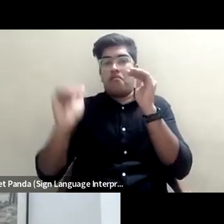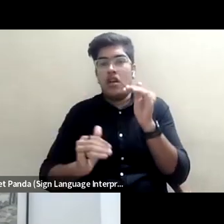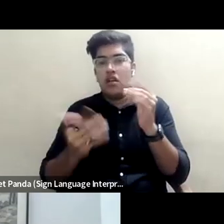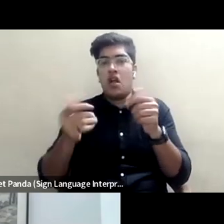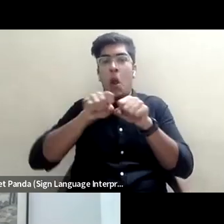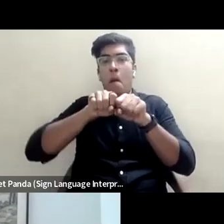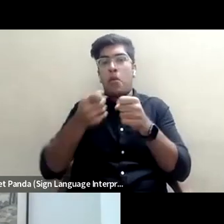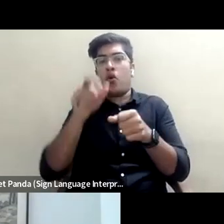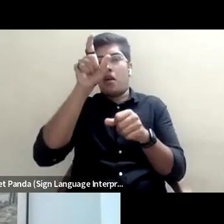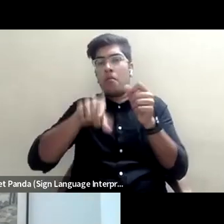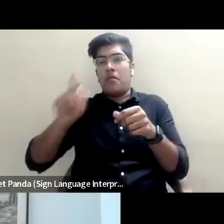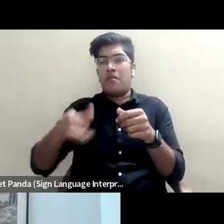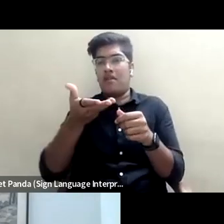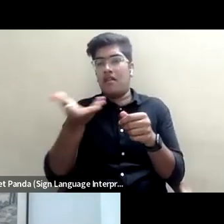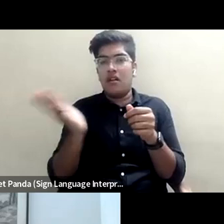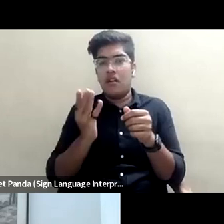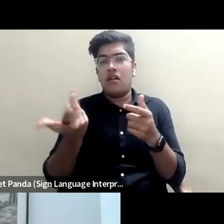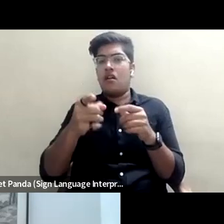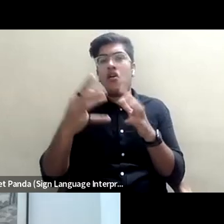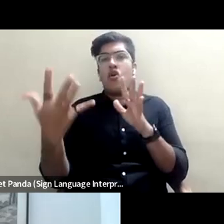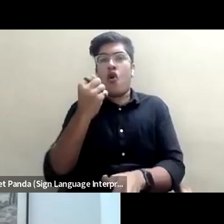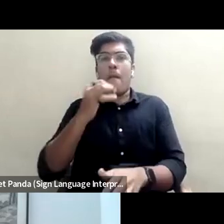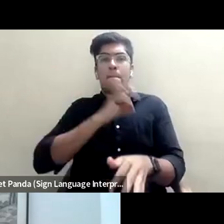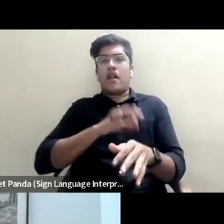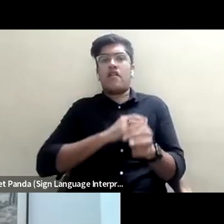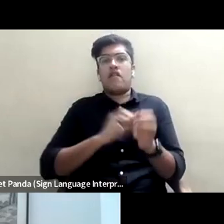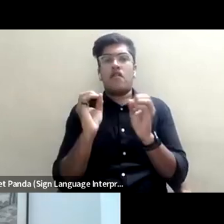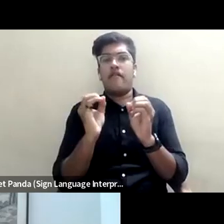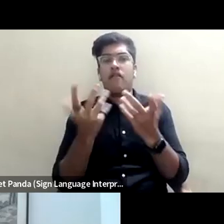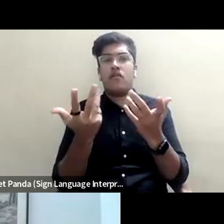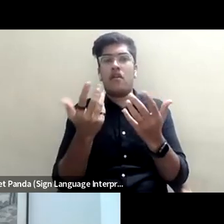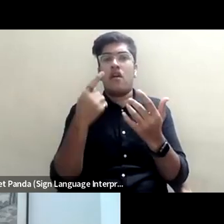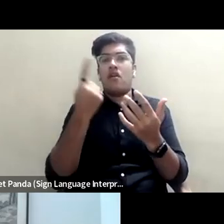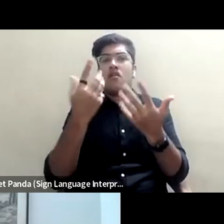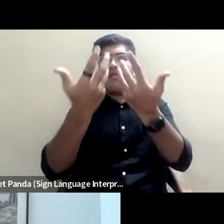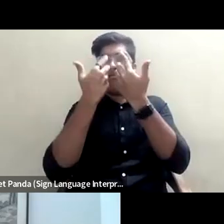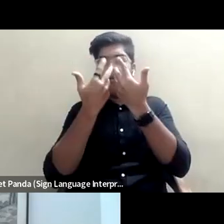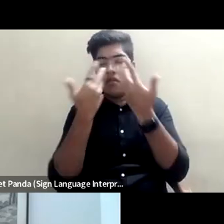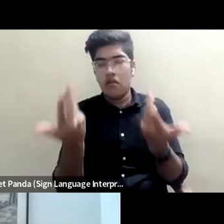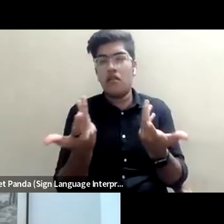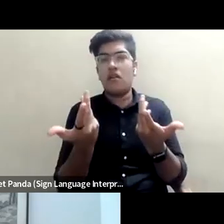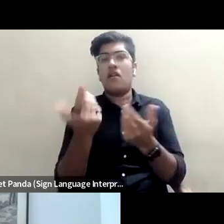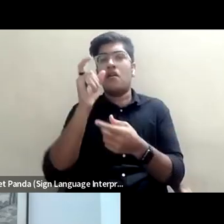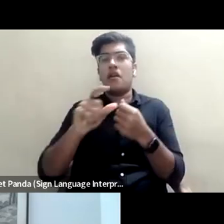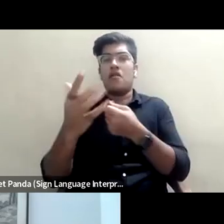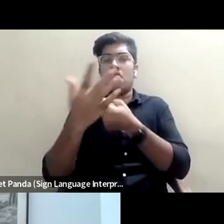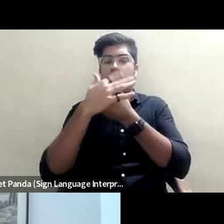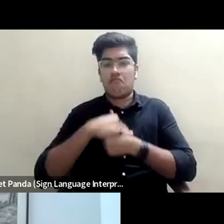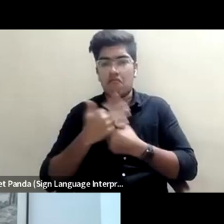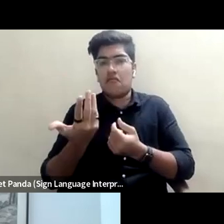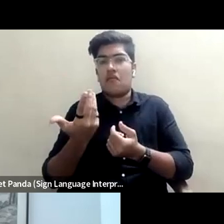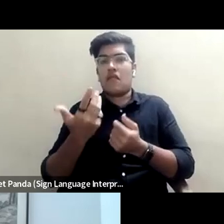people, have got nothing out of this country except humiliation, inhuman treatment, and